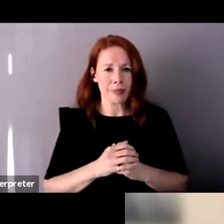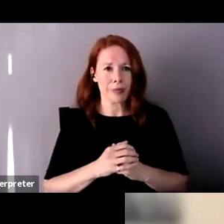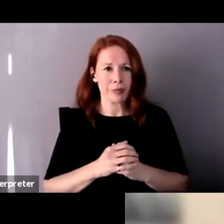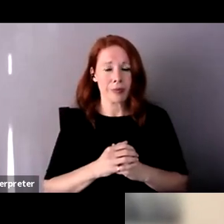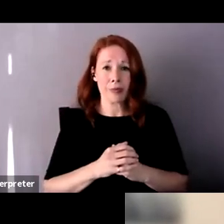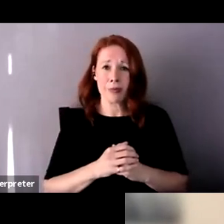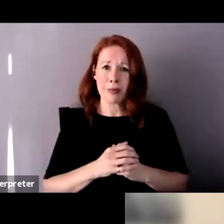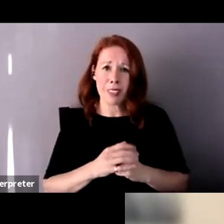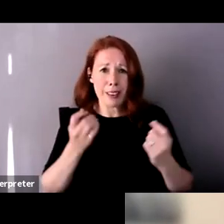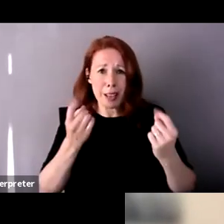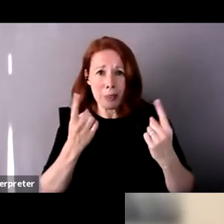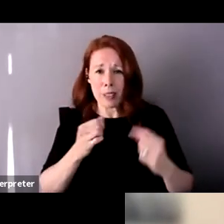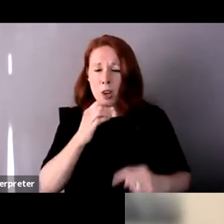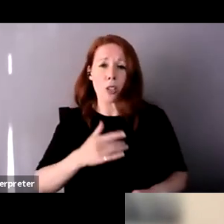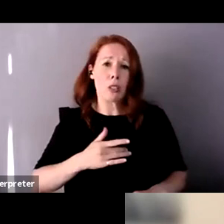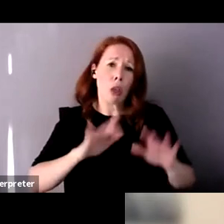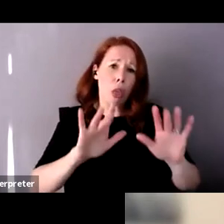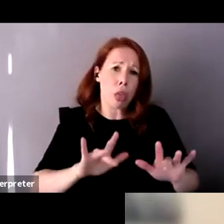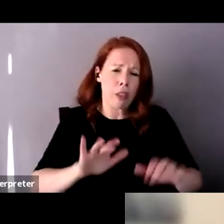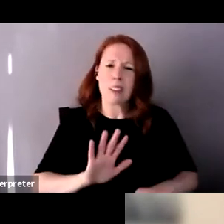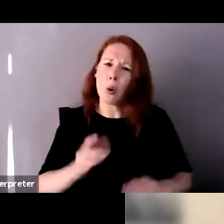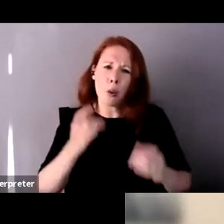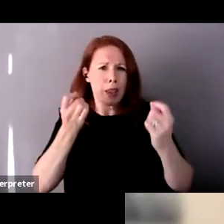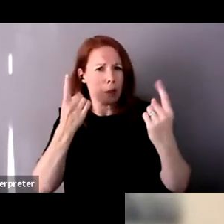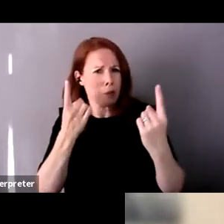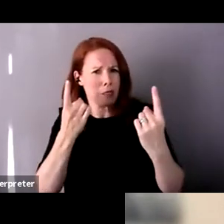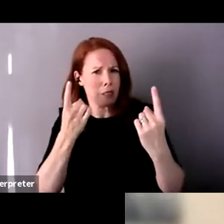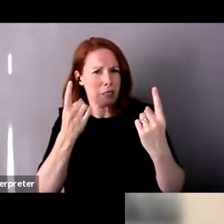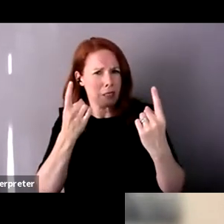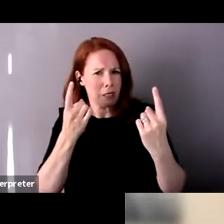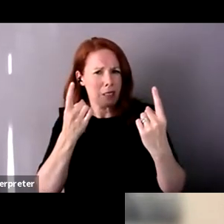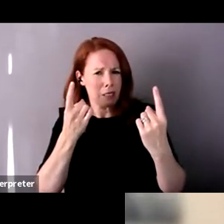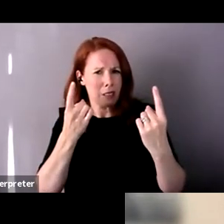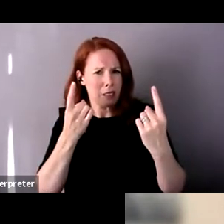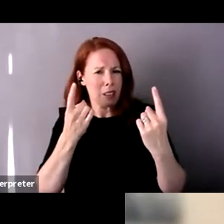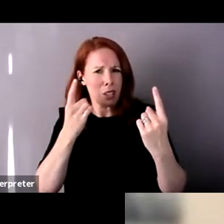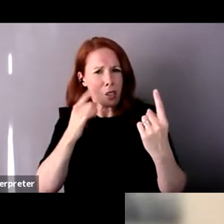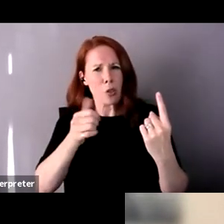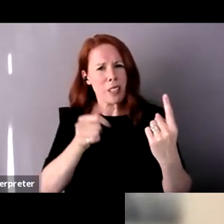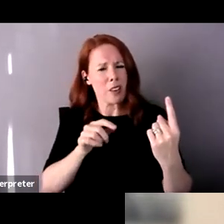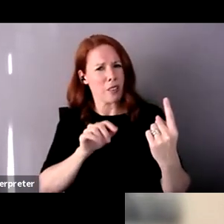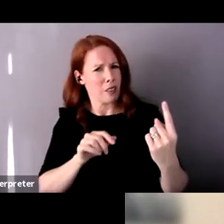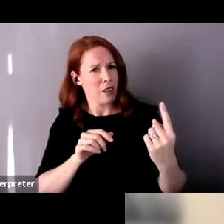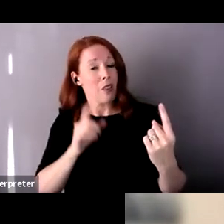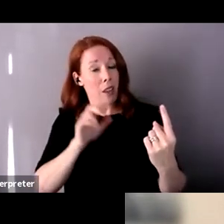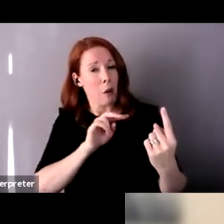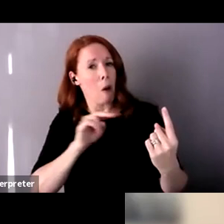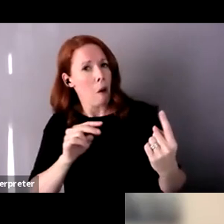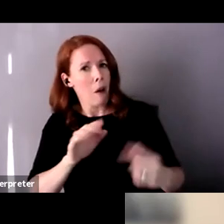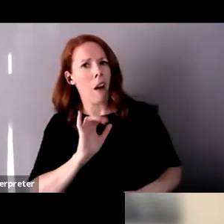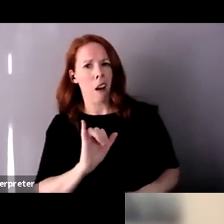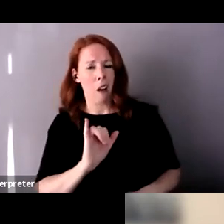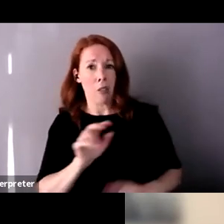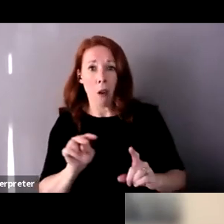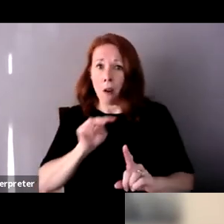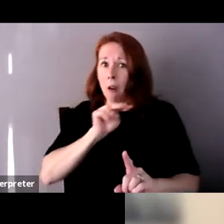empathy, not sympathy, right? To put yourself in that other situation and try to experience it from as